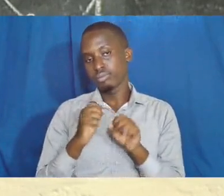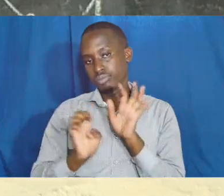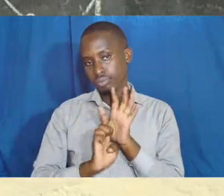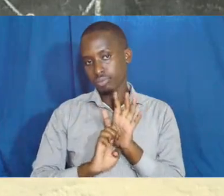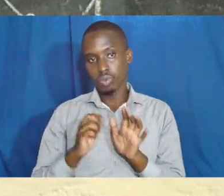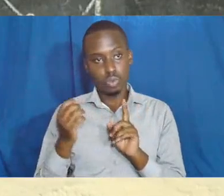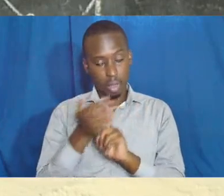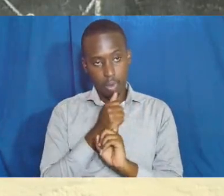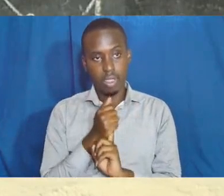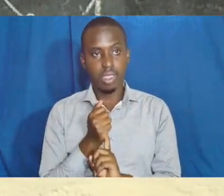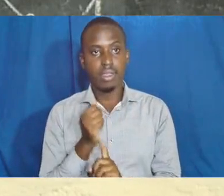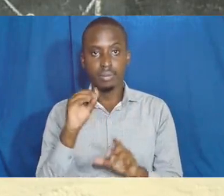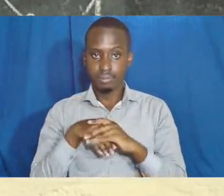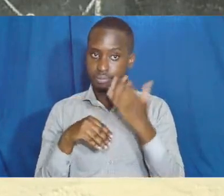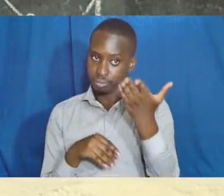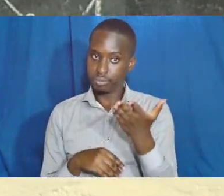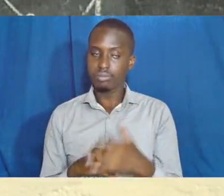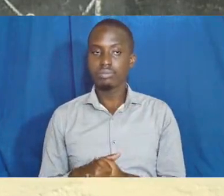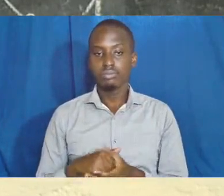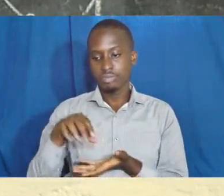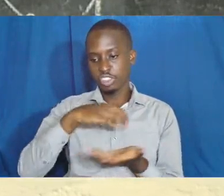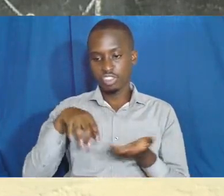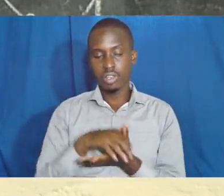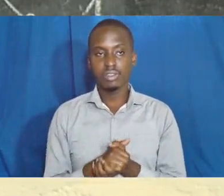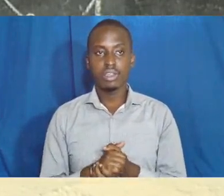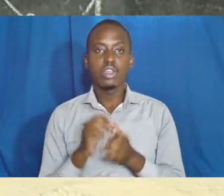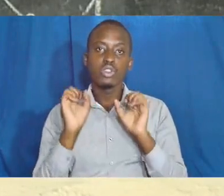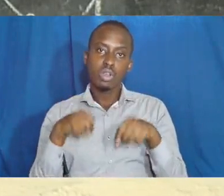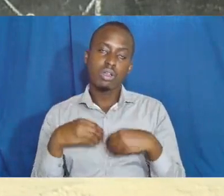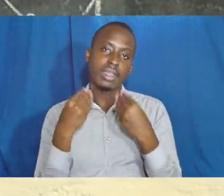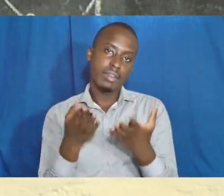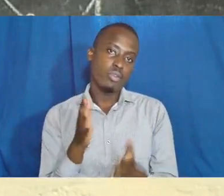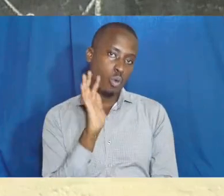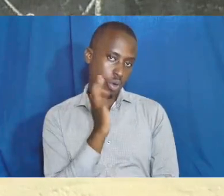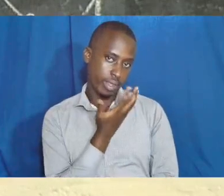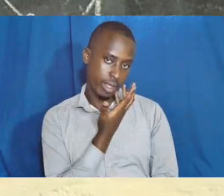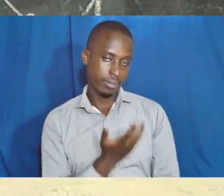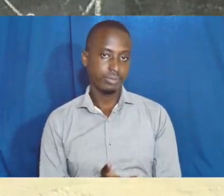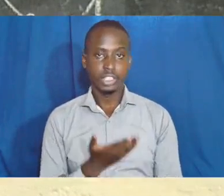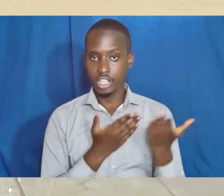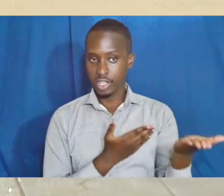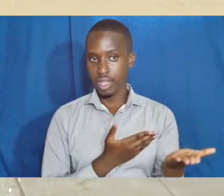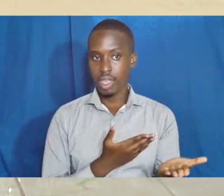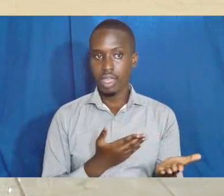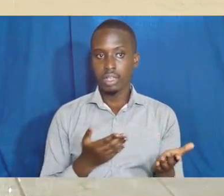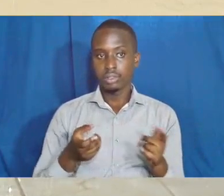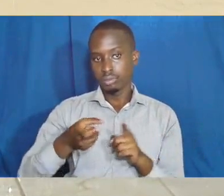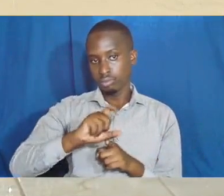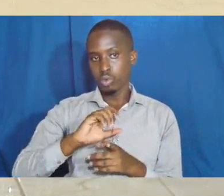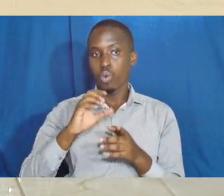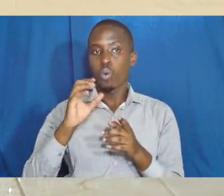give under homogeneous mixtures? We gave water. Here we had water